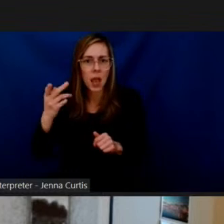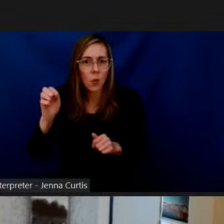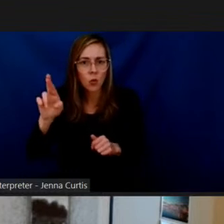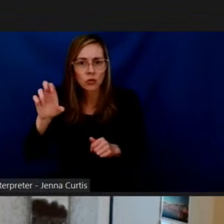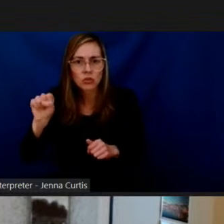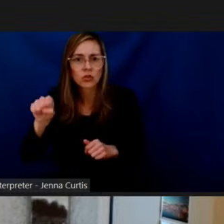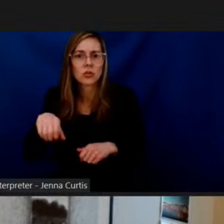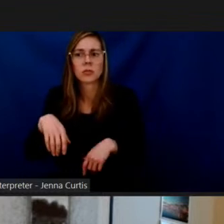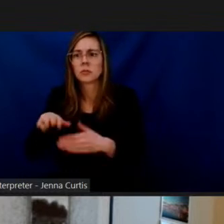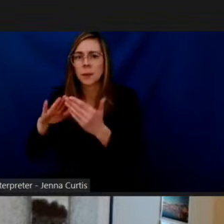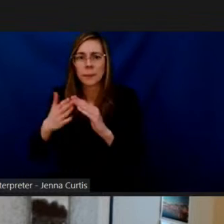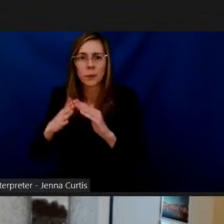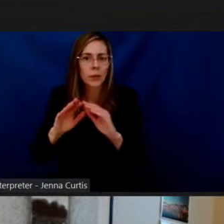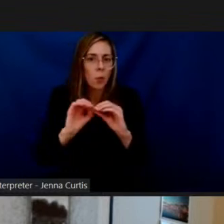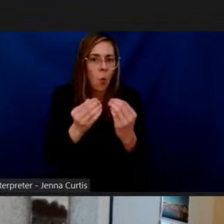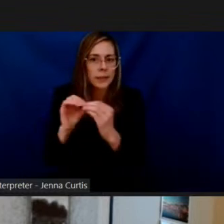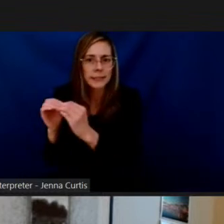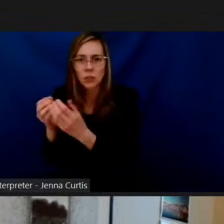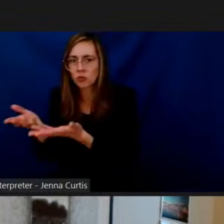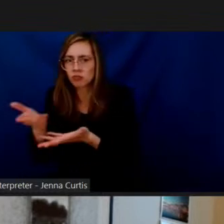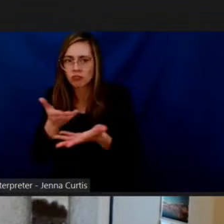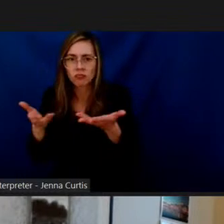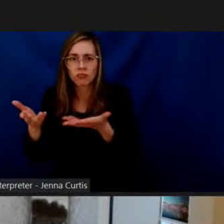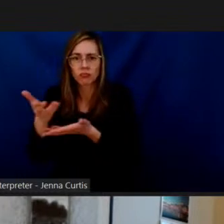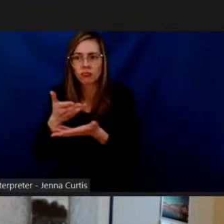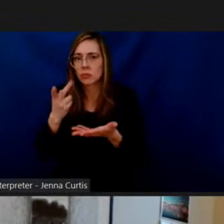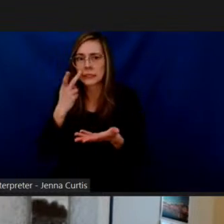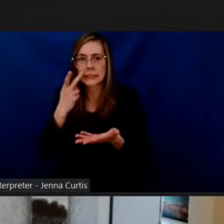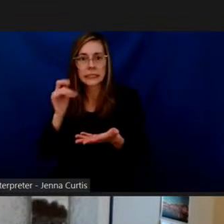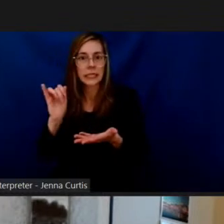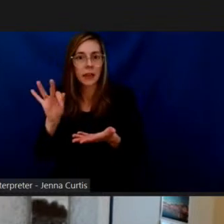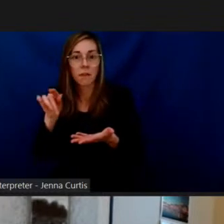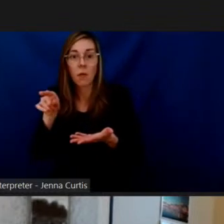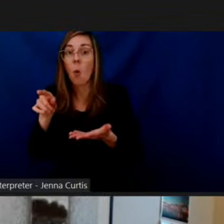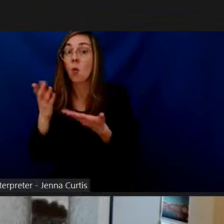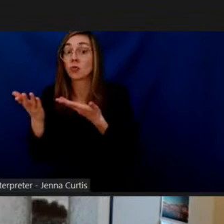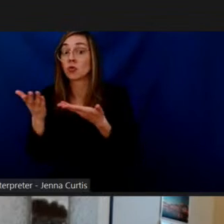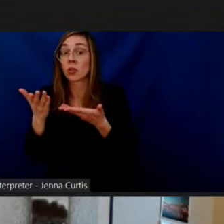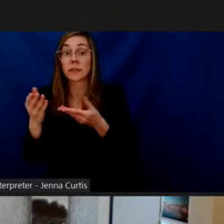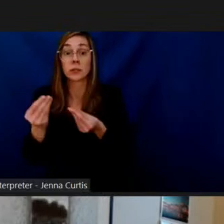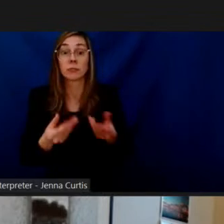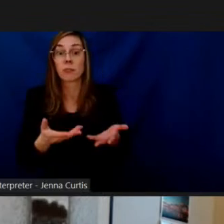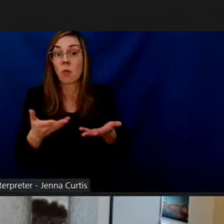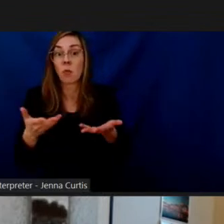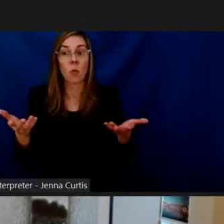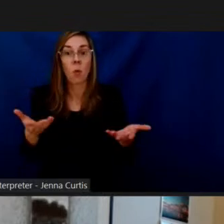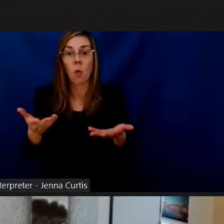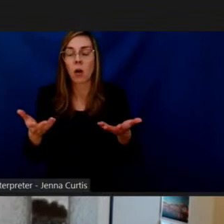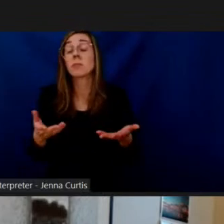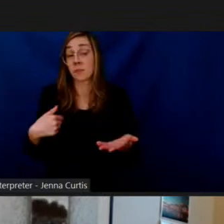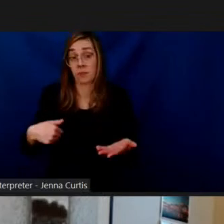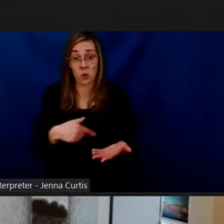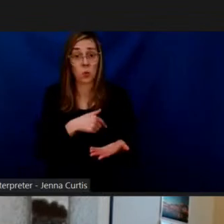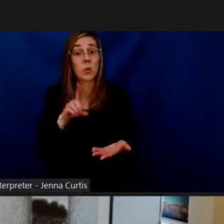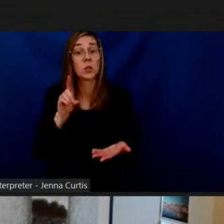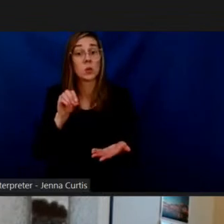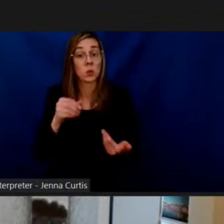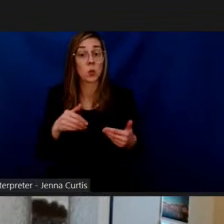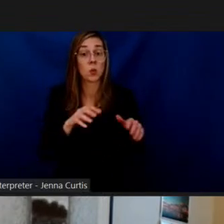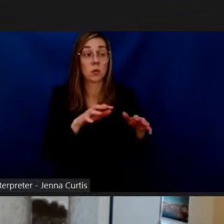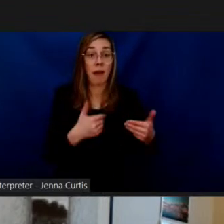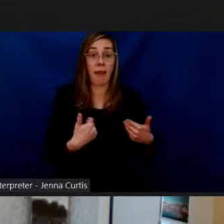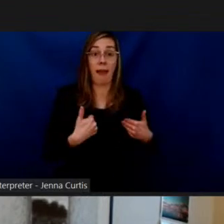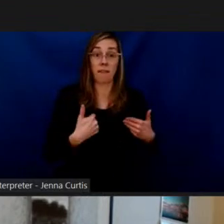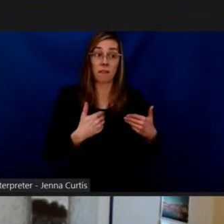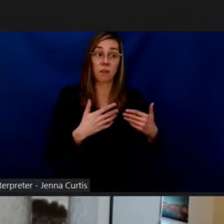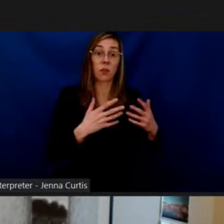out if there are opportunities on site where services can be provided. Again, we host regular resident meetings where folks can